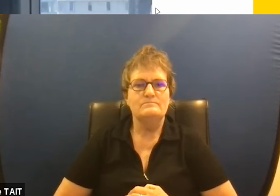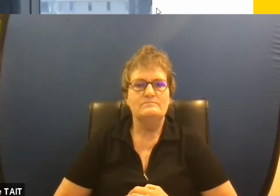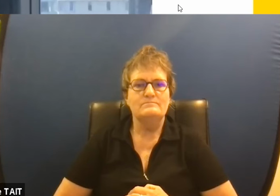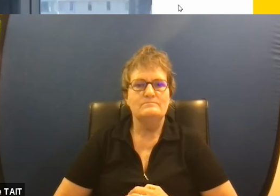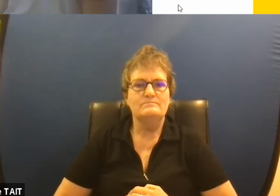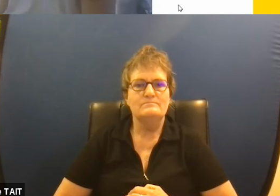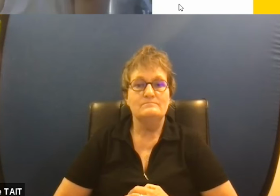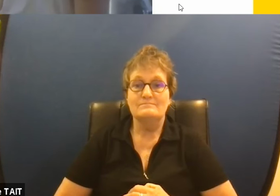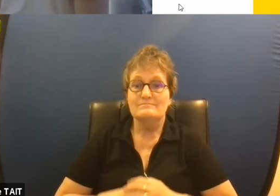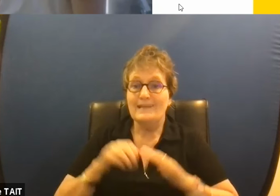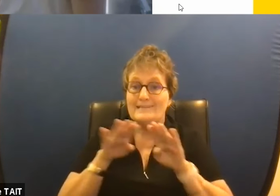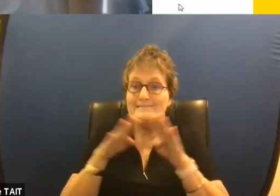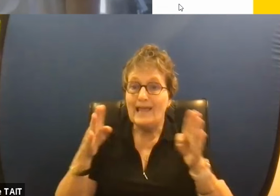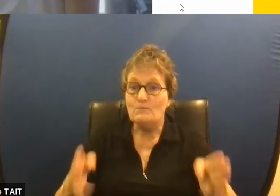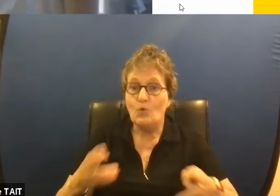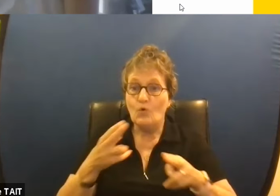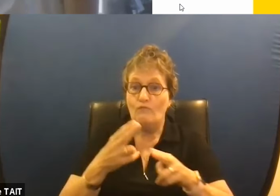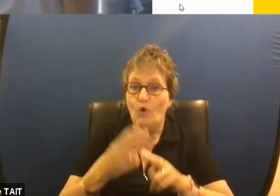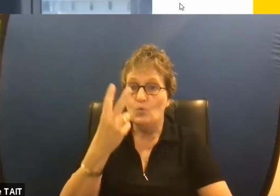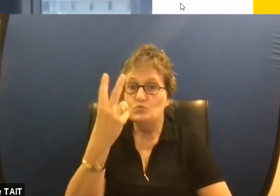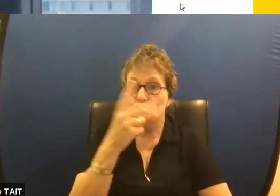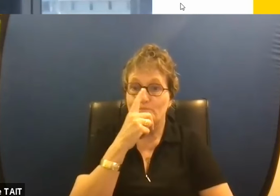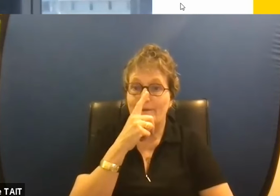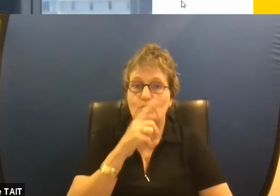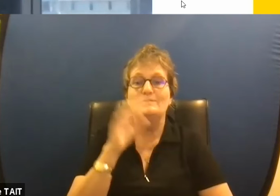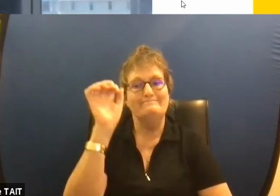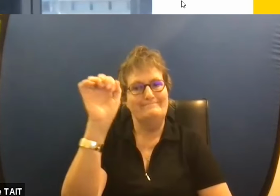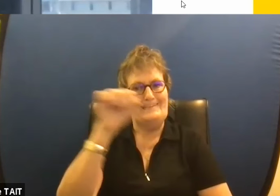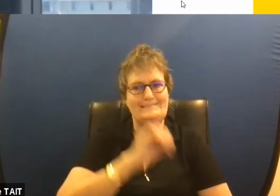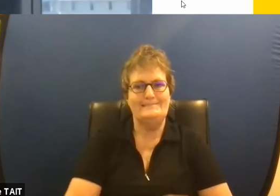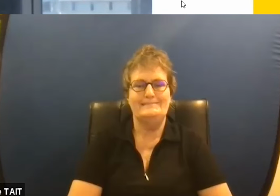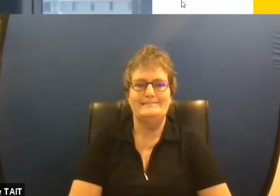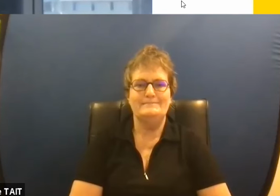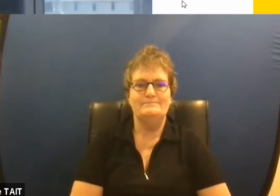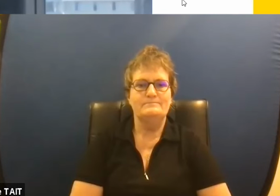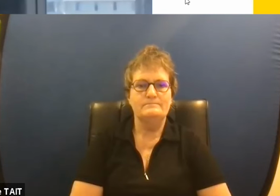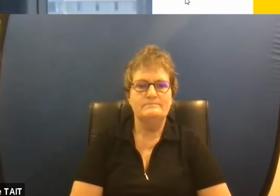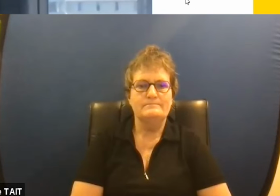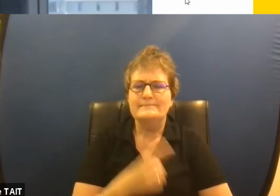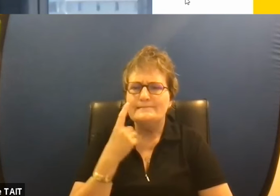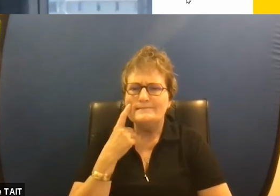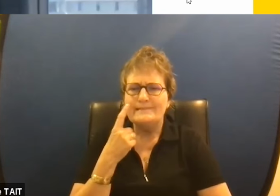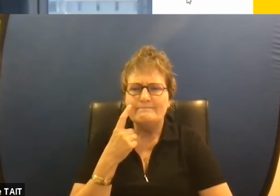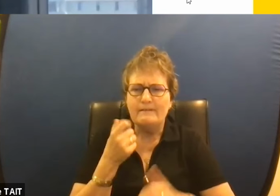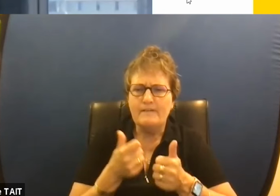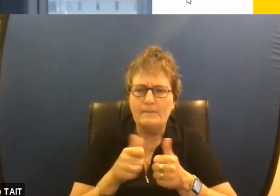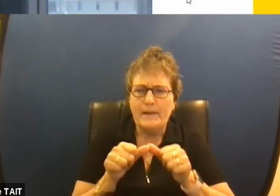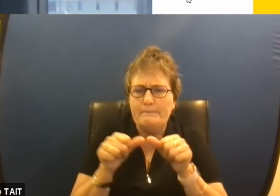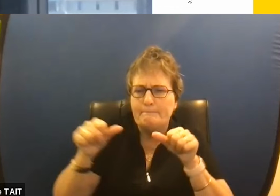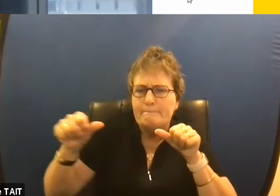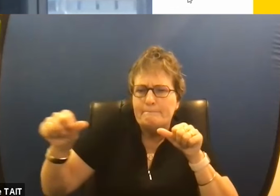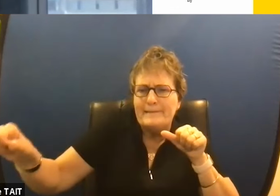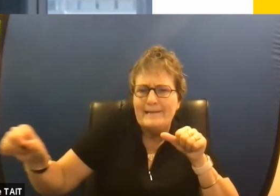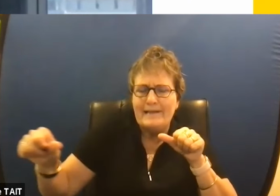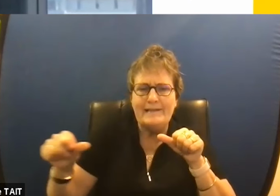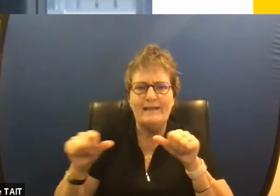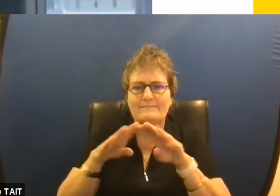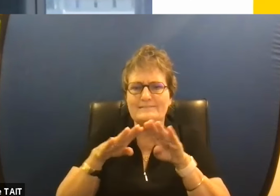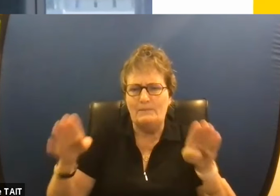Table for two? Yeah. Yes, thanks. Sure. See if I can find a big enough table. You guys will need the extra